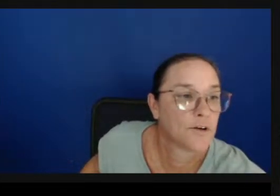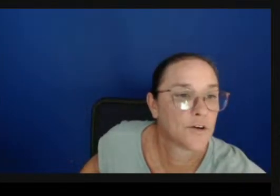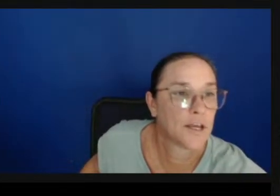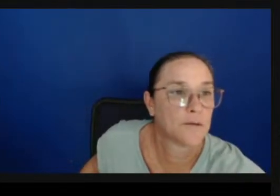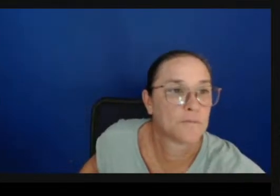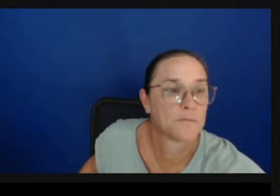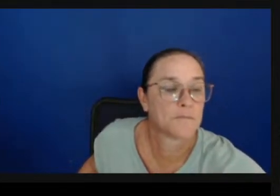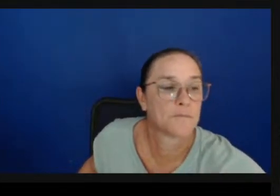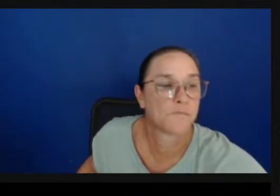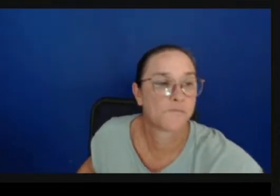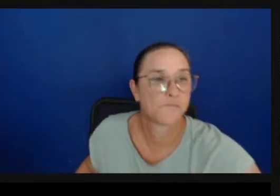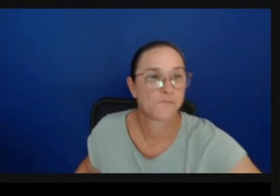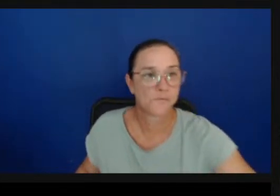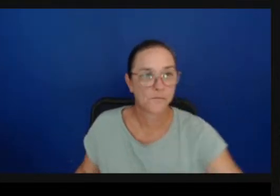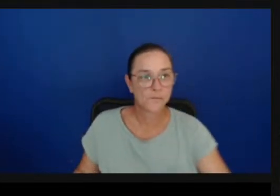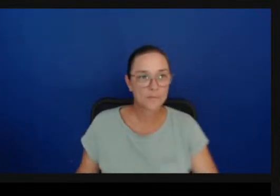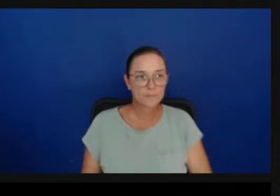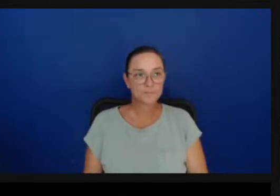All right.